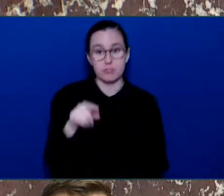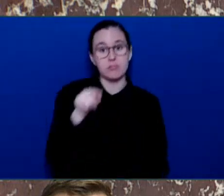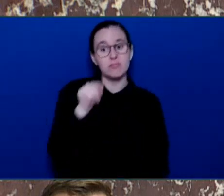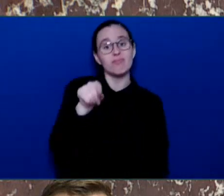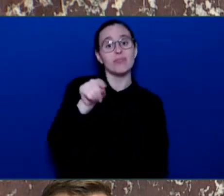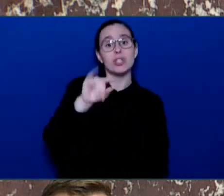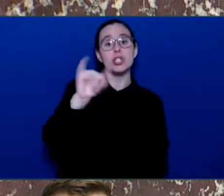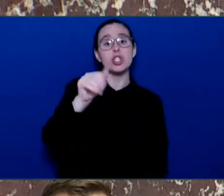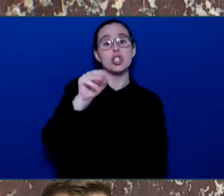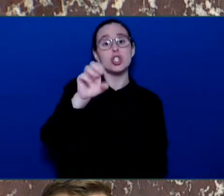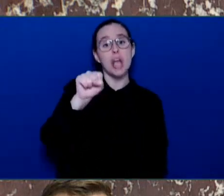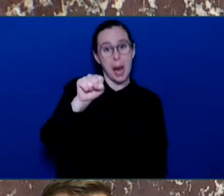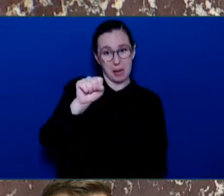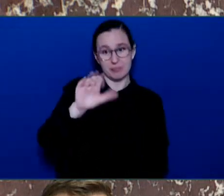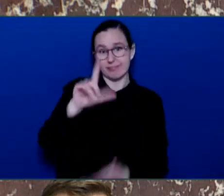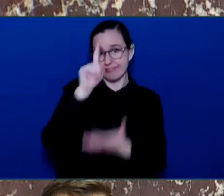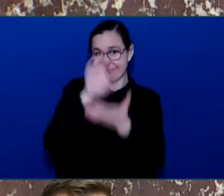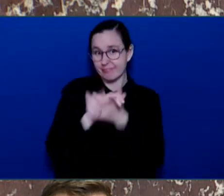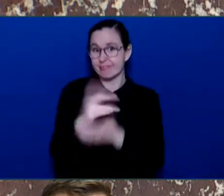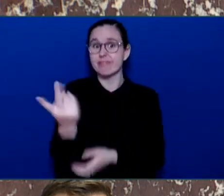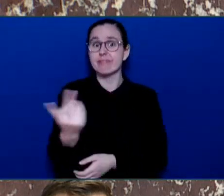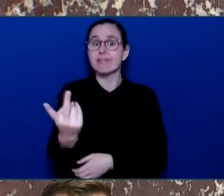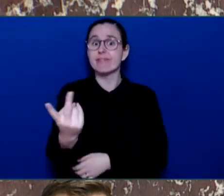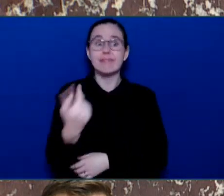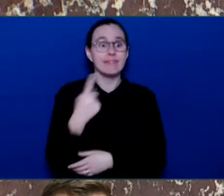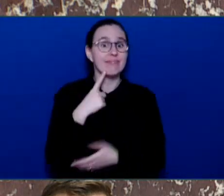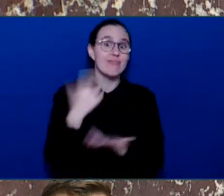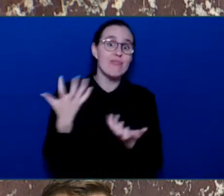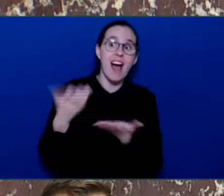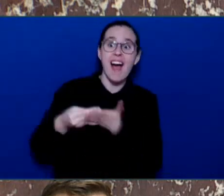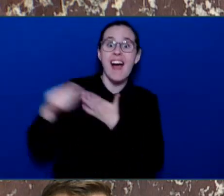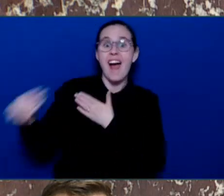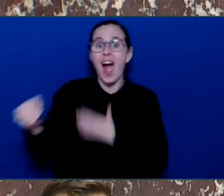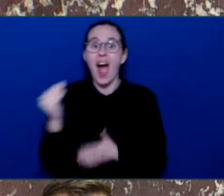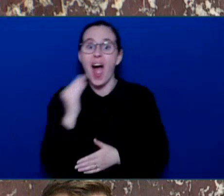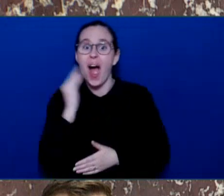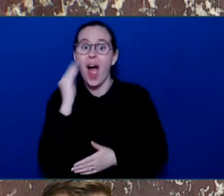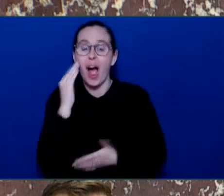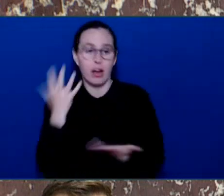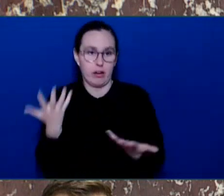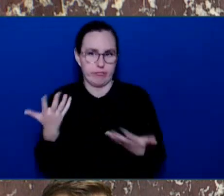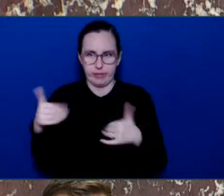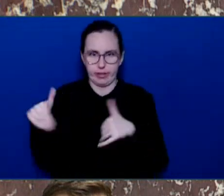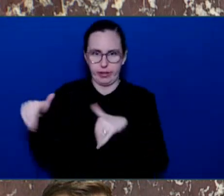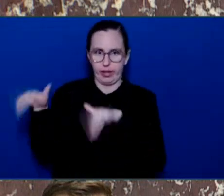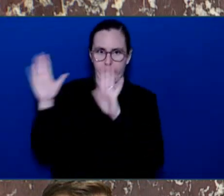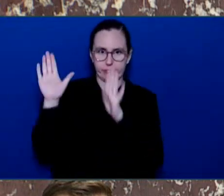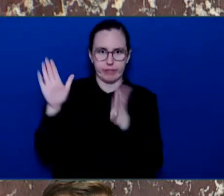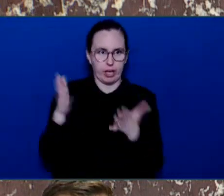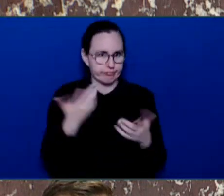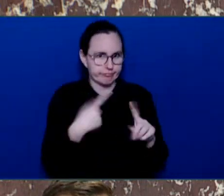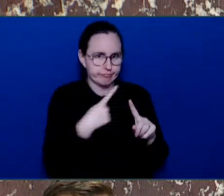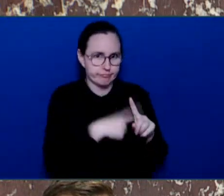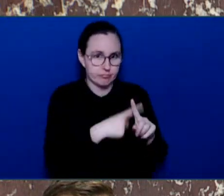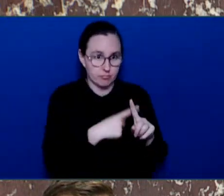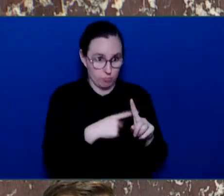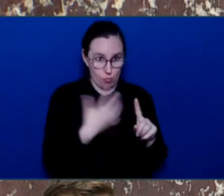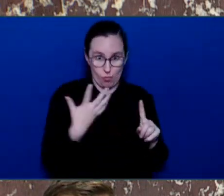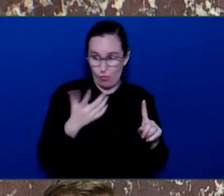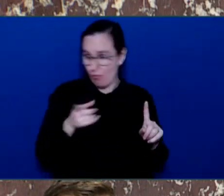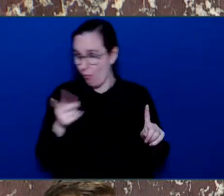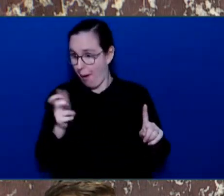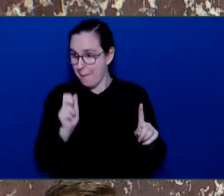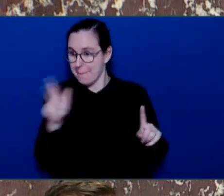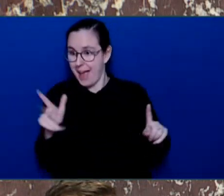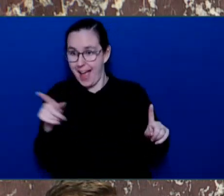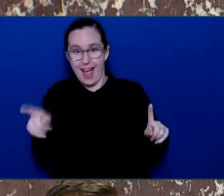of helping families, the Premier's NDP government has introduced 29 new or increased taxes since 2017. They've